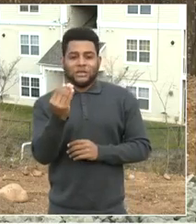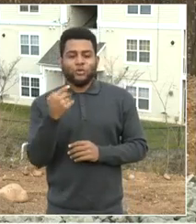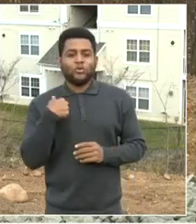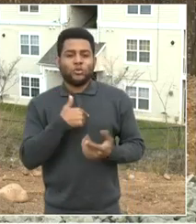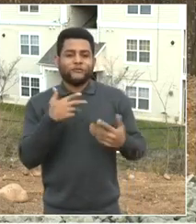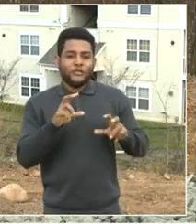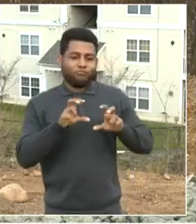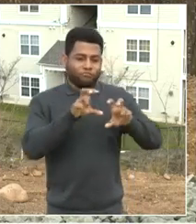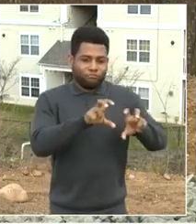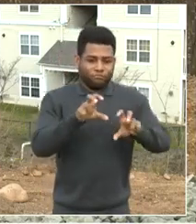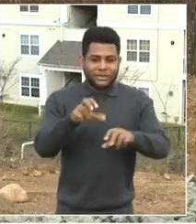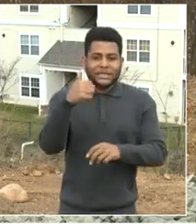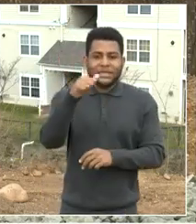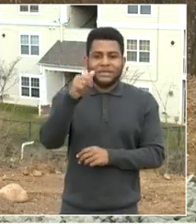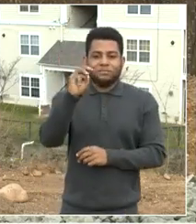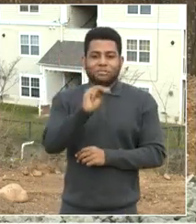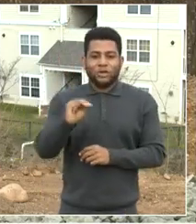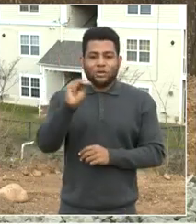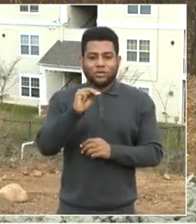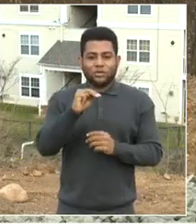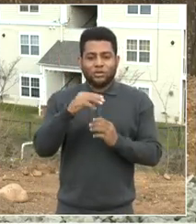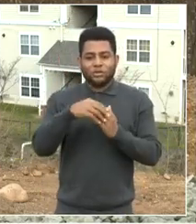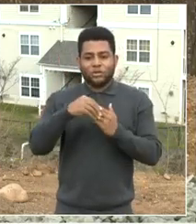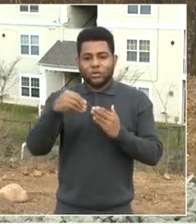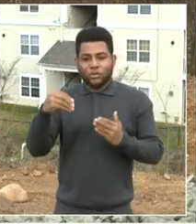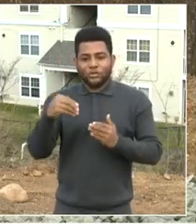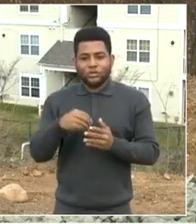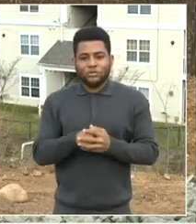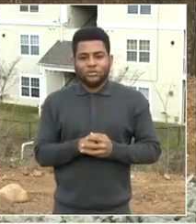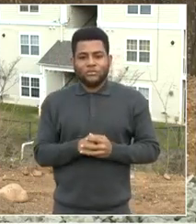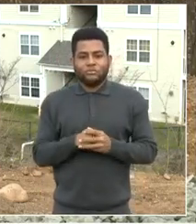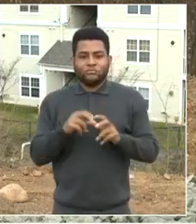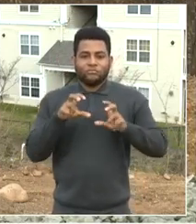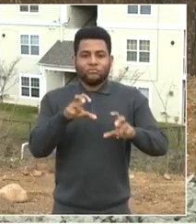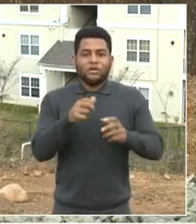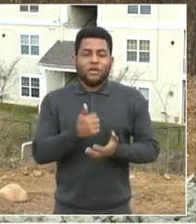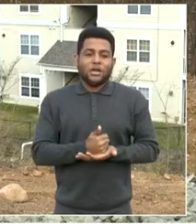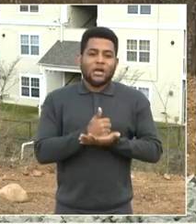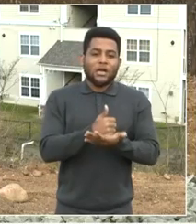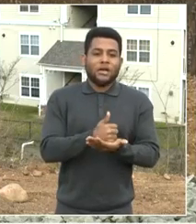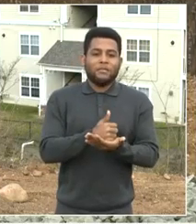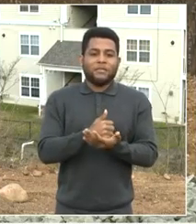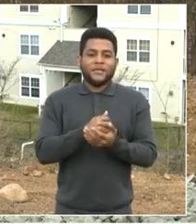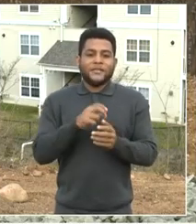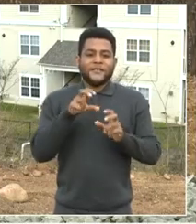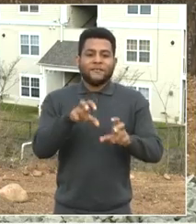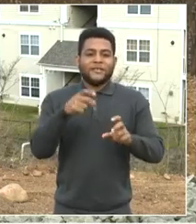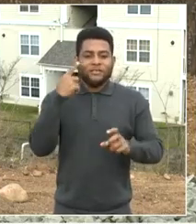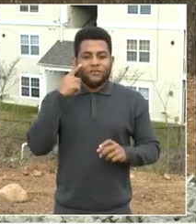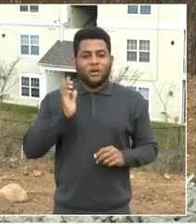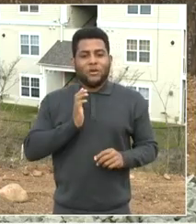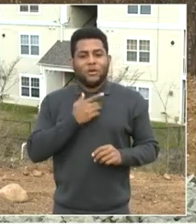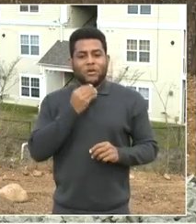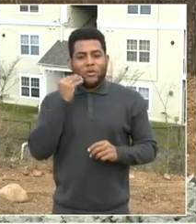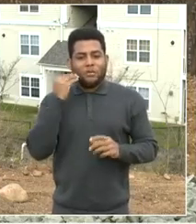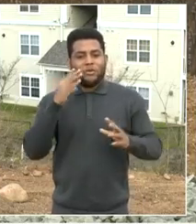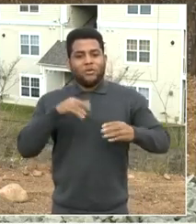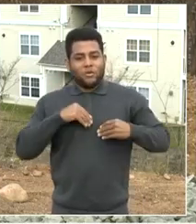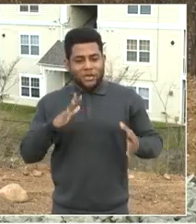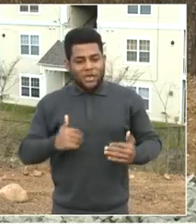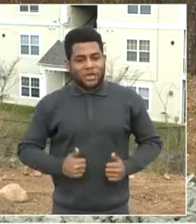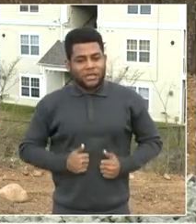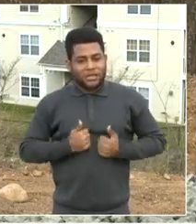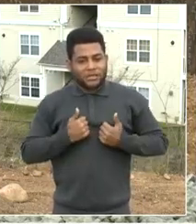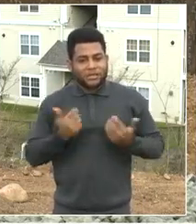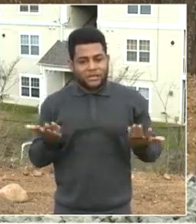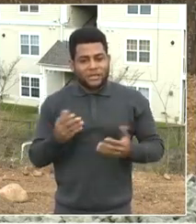that can help them in their journey. In addition, as was mentioned, the Douglas Community Land Trust, just this year, there's $2 million in the budget for that purpose.